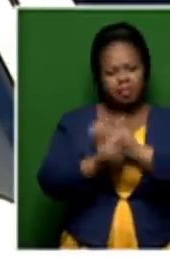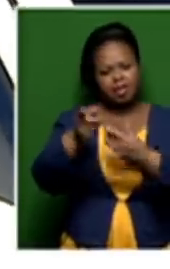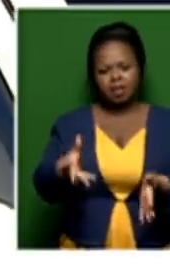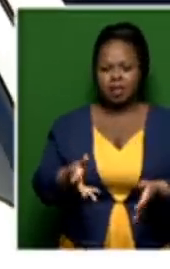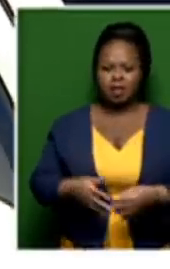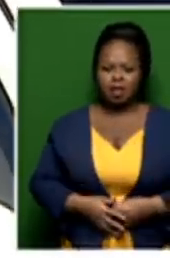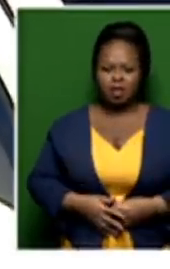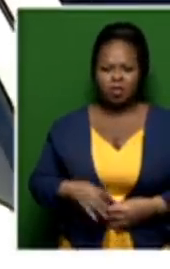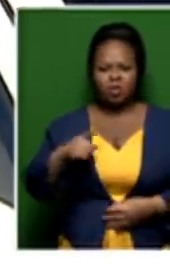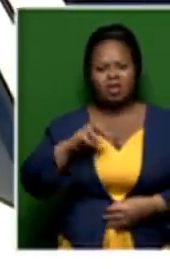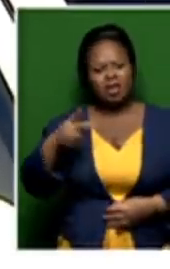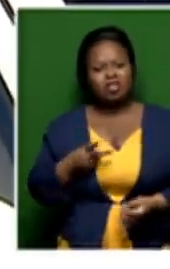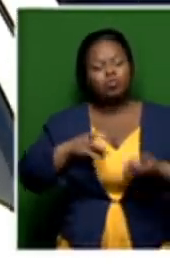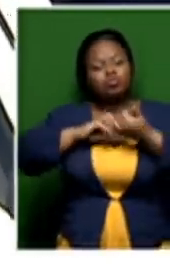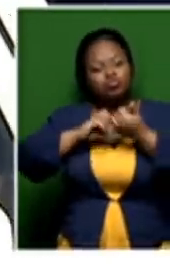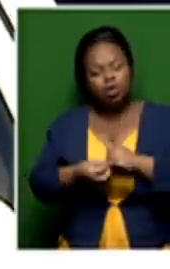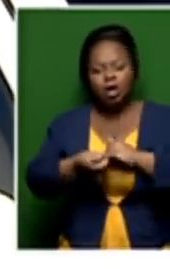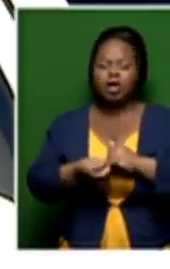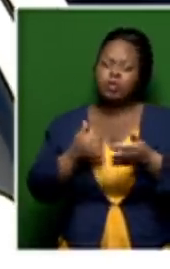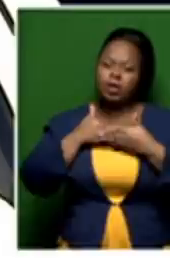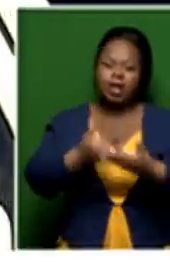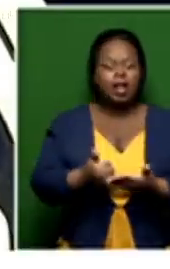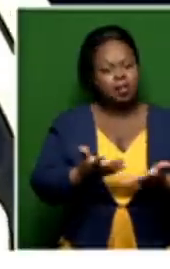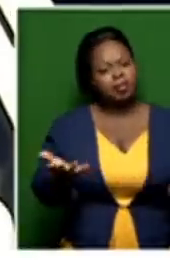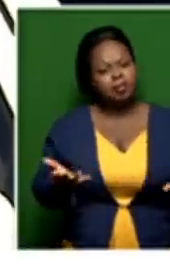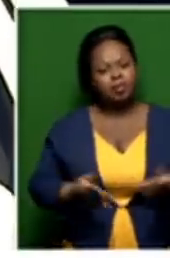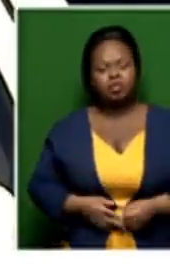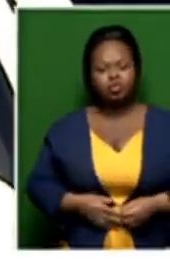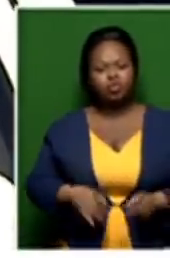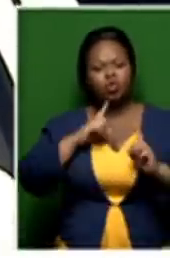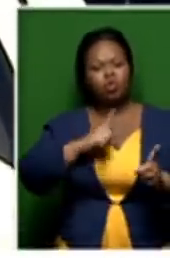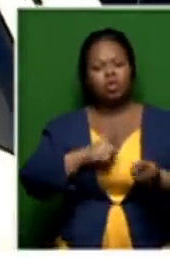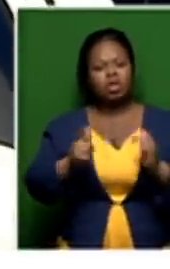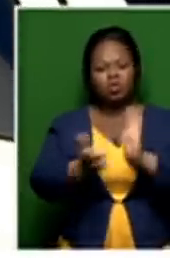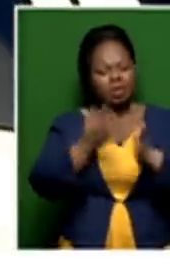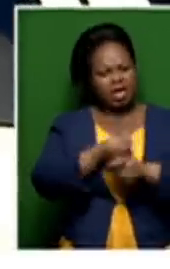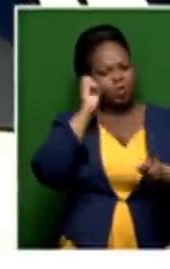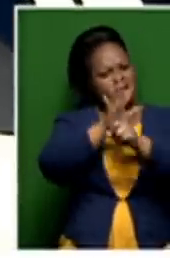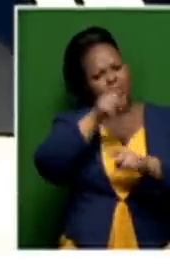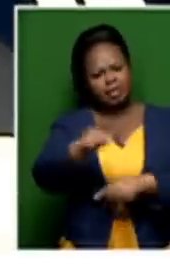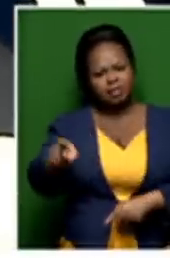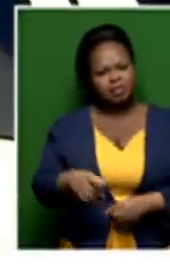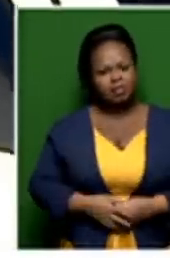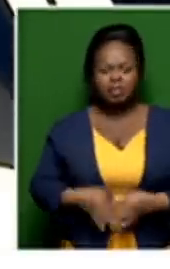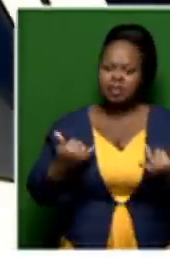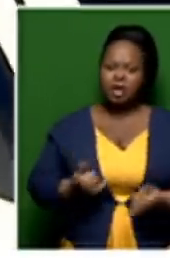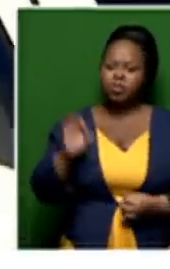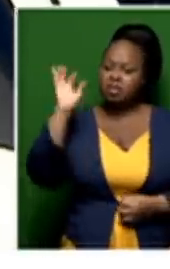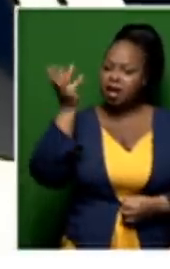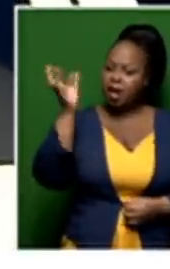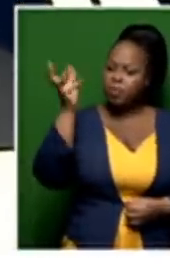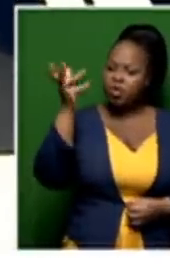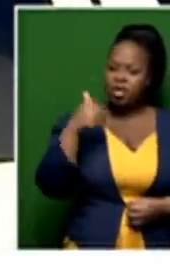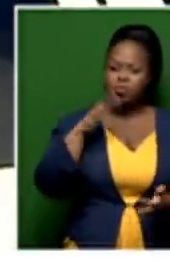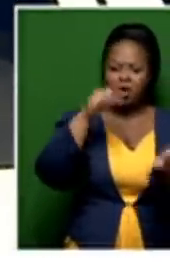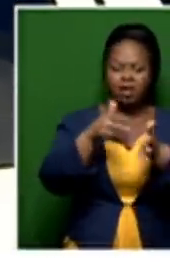place. Those who are trying to restore law and order are also now coming under attack. And this is the paramedics who have been